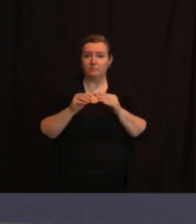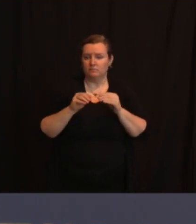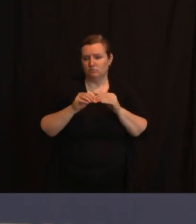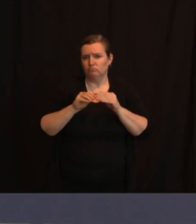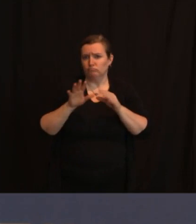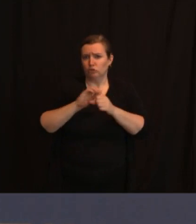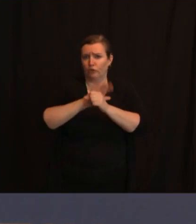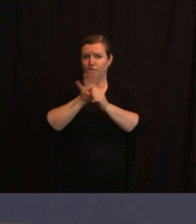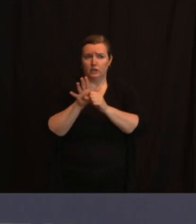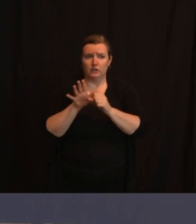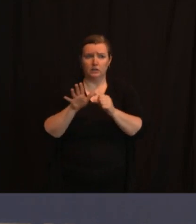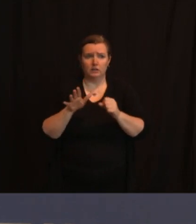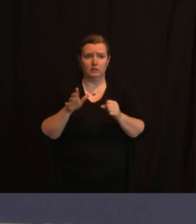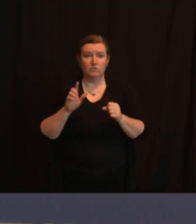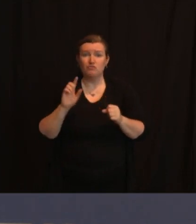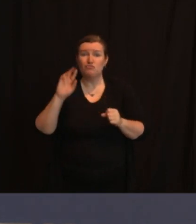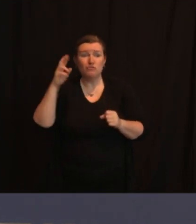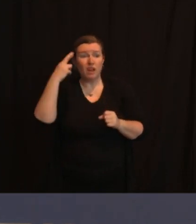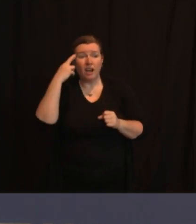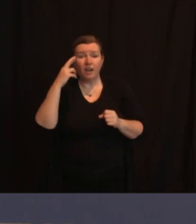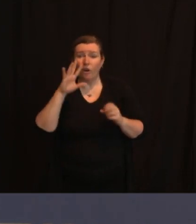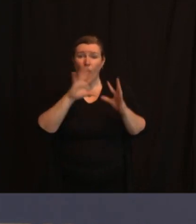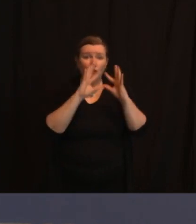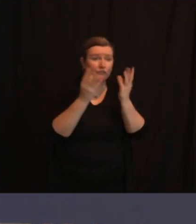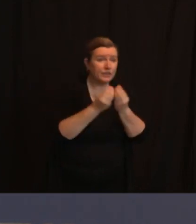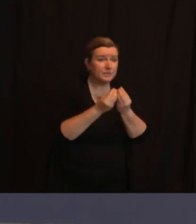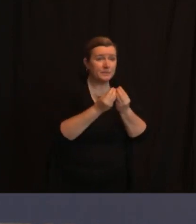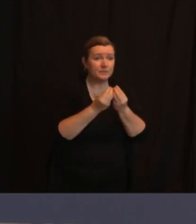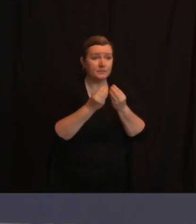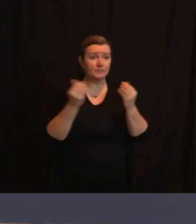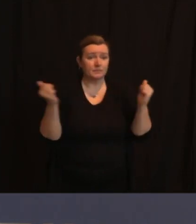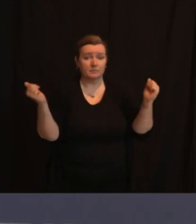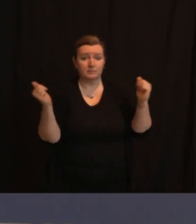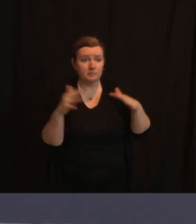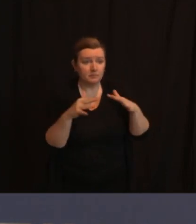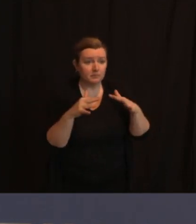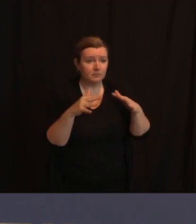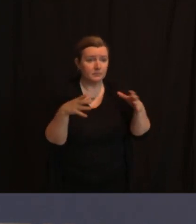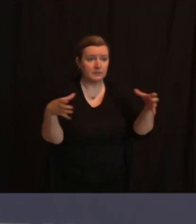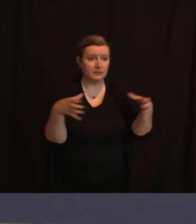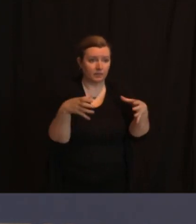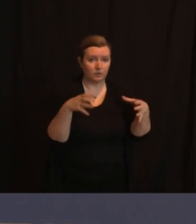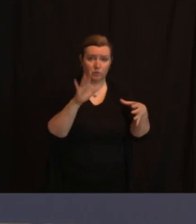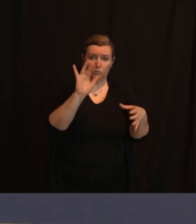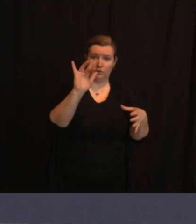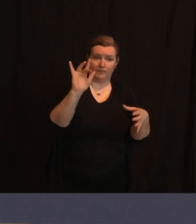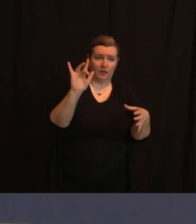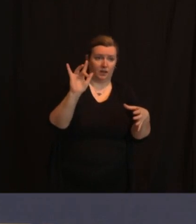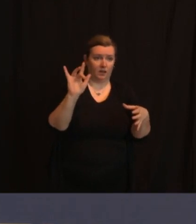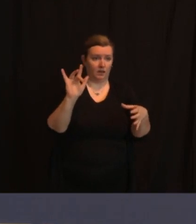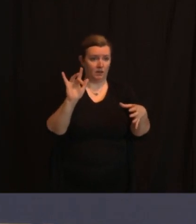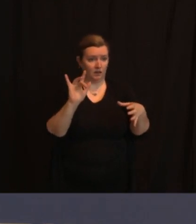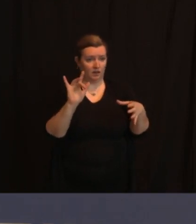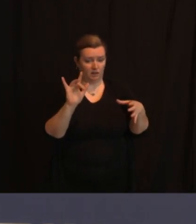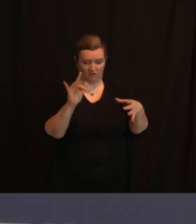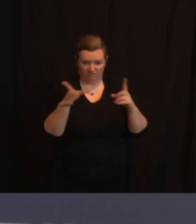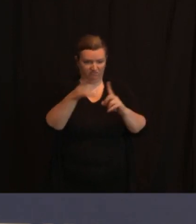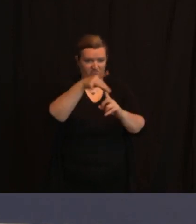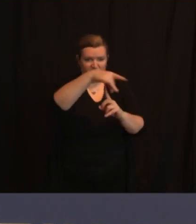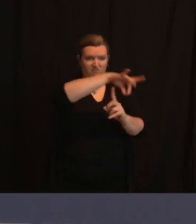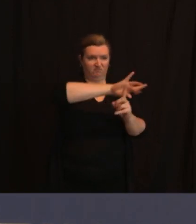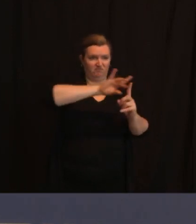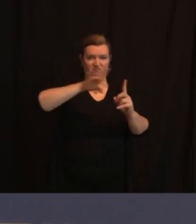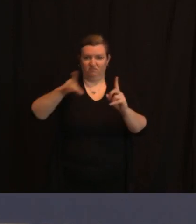whole family was stricken from a family gathering of 25, we realized we were dealing with something